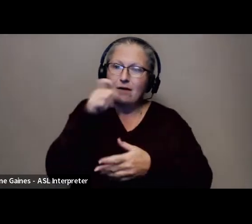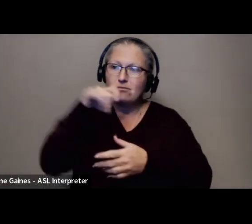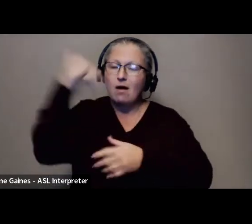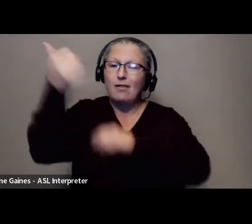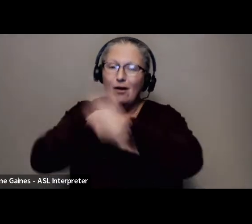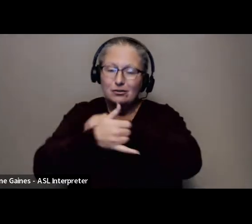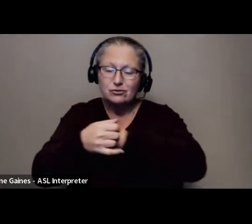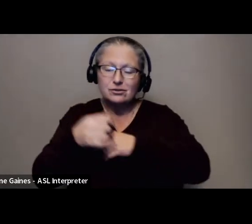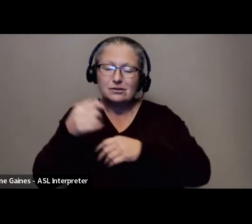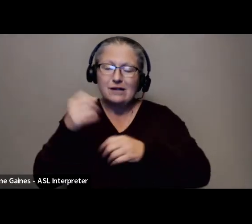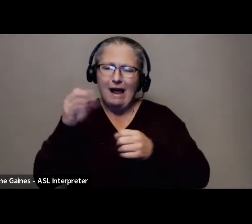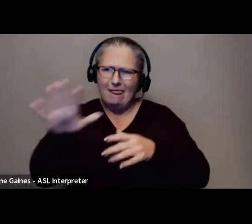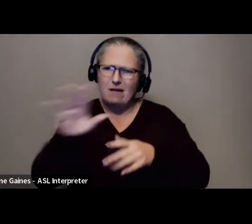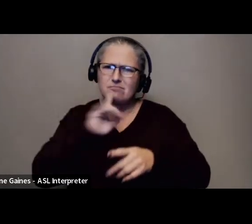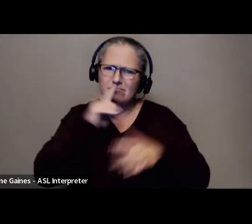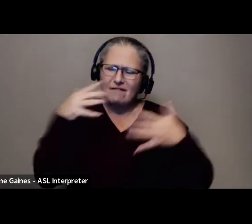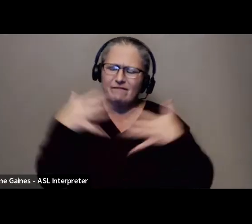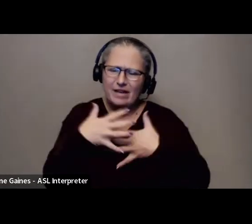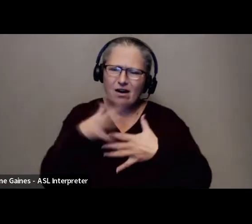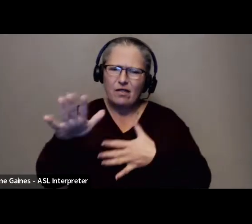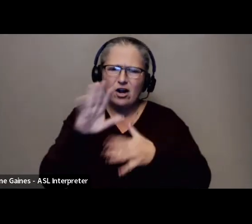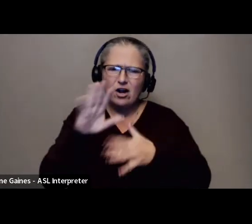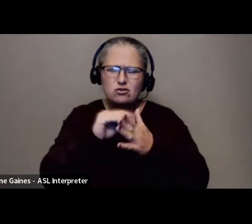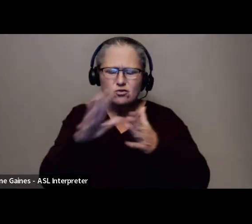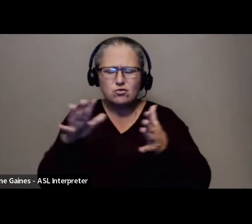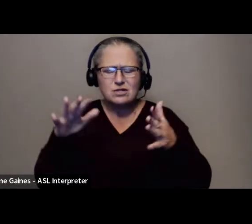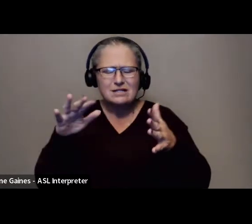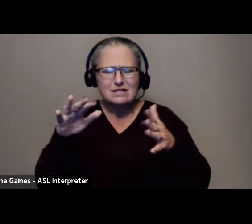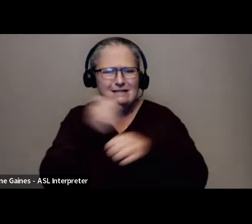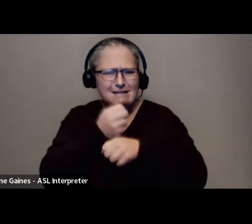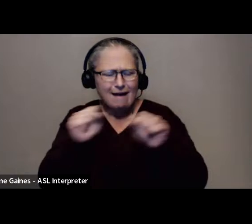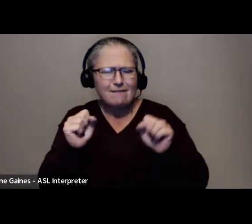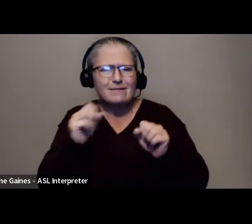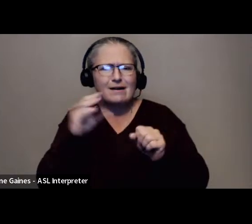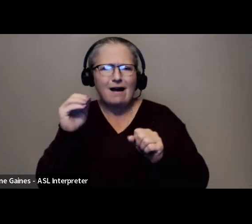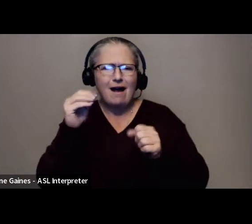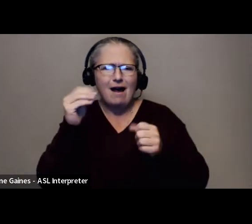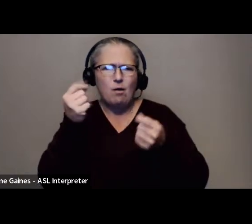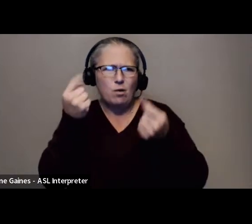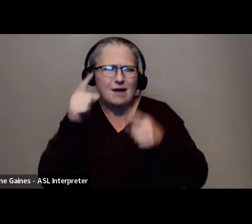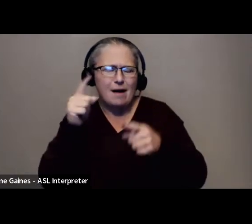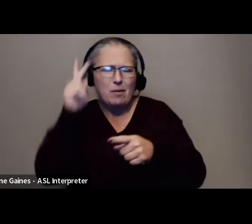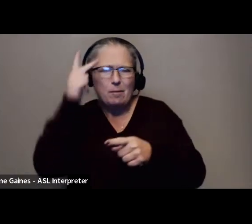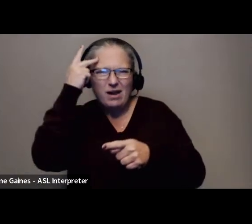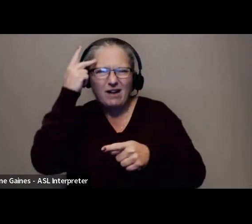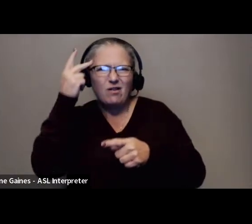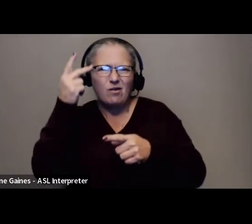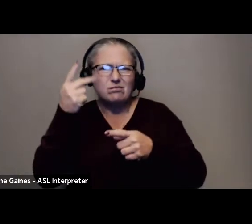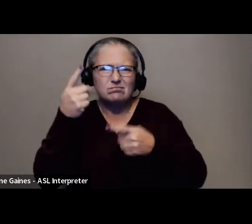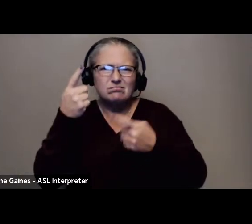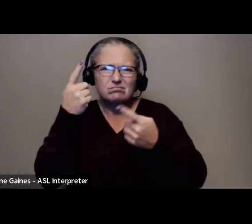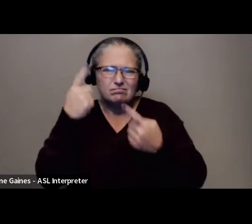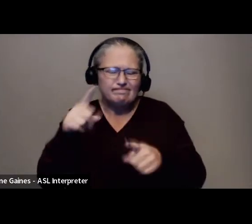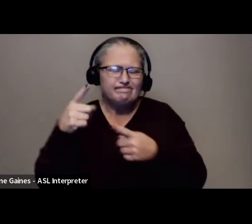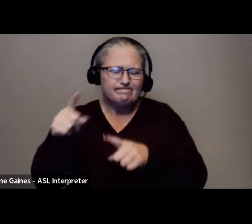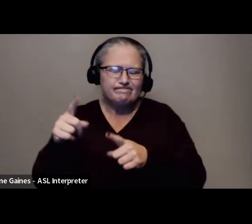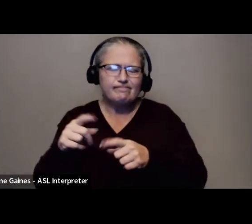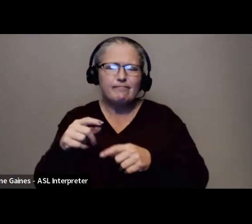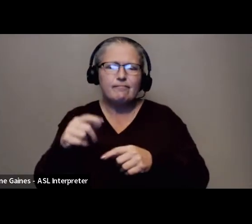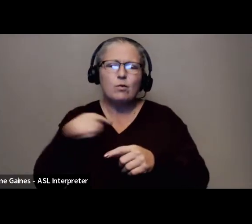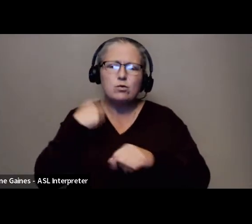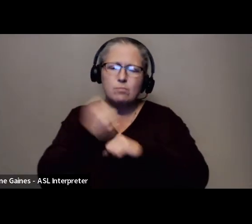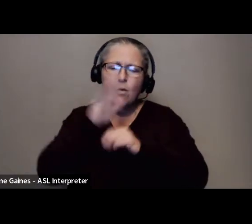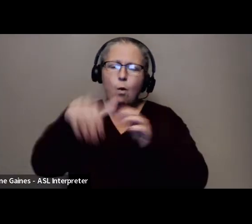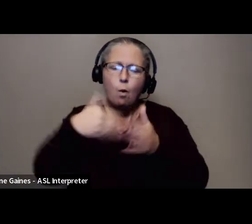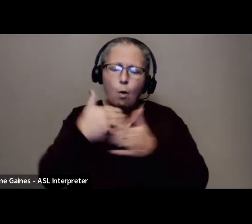of their students' safety and the uncertainty and politically charged nature of the current events. We support all the teachers, staff,